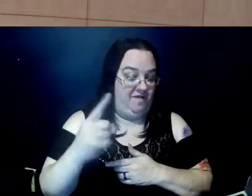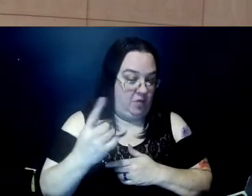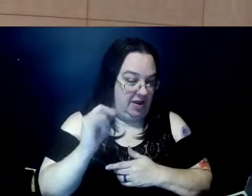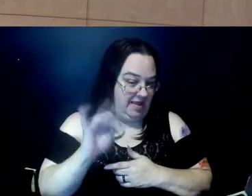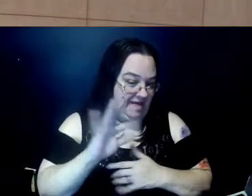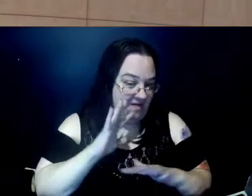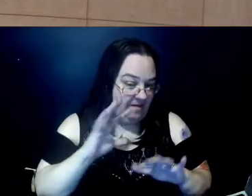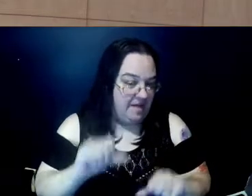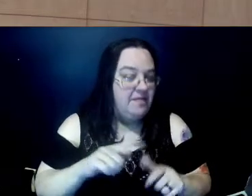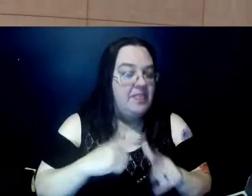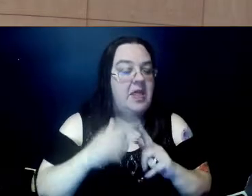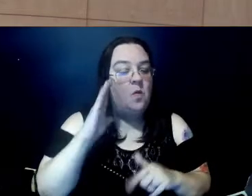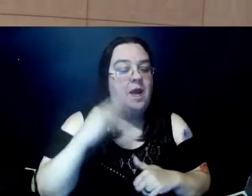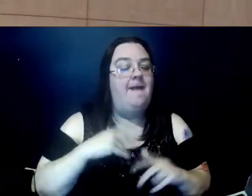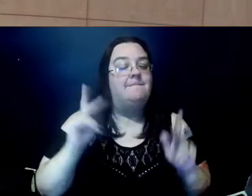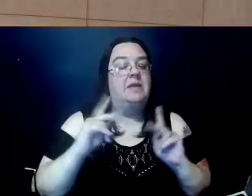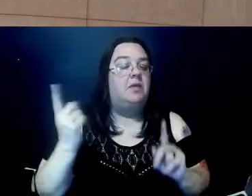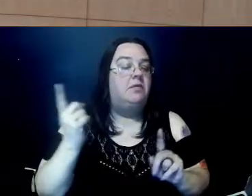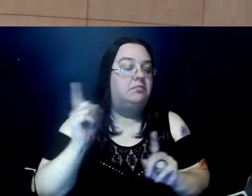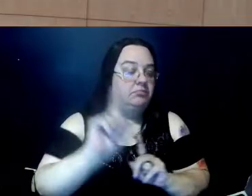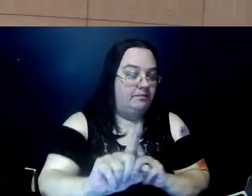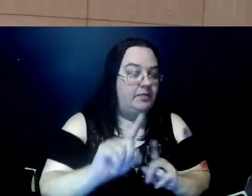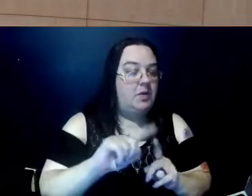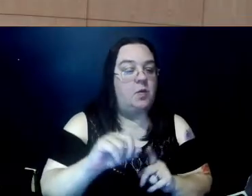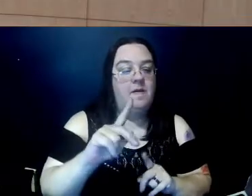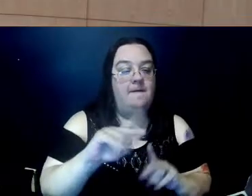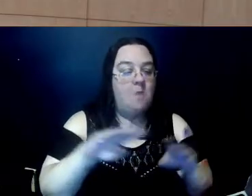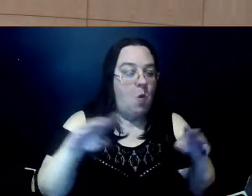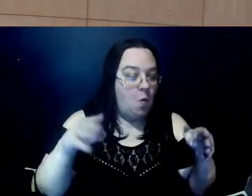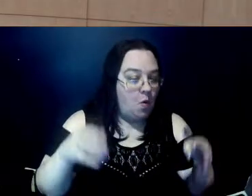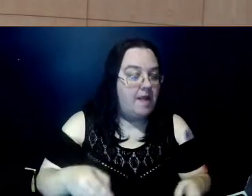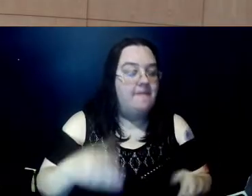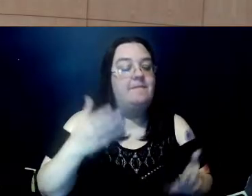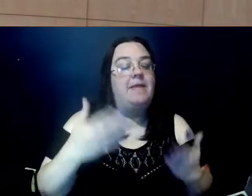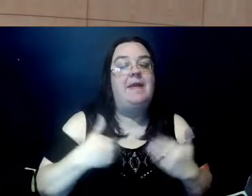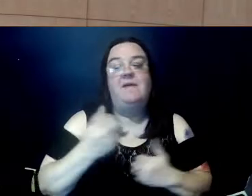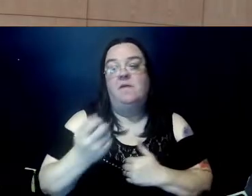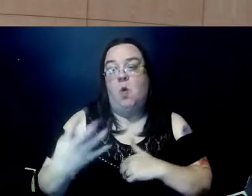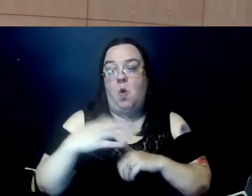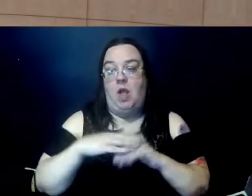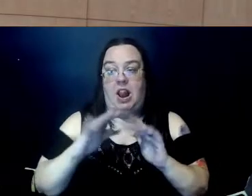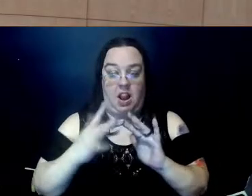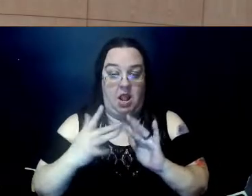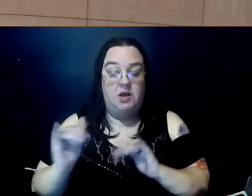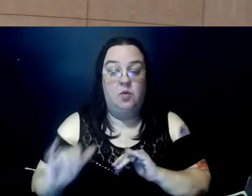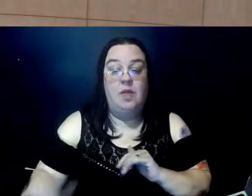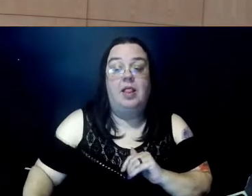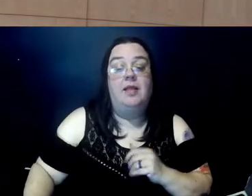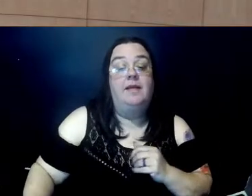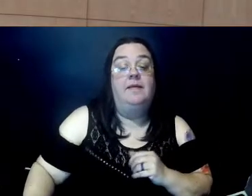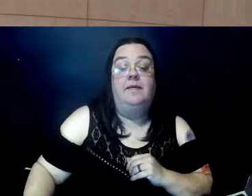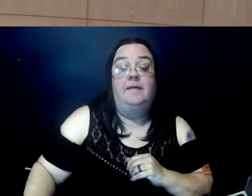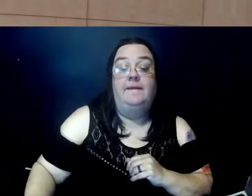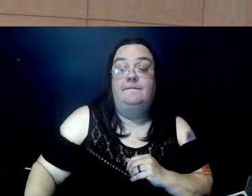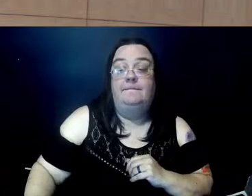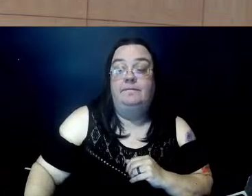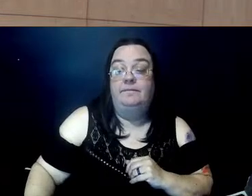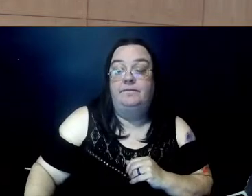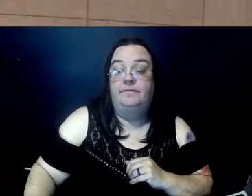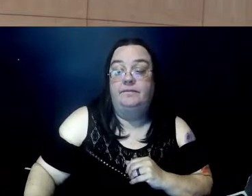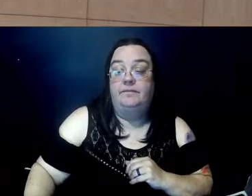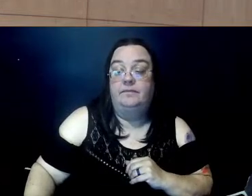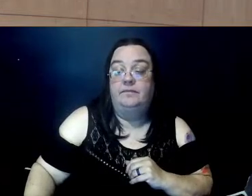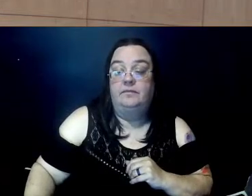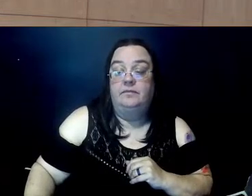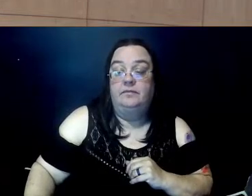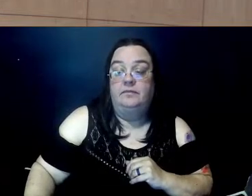folks approach the podium, and there may be a few online as well. Mr. Horkler, your